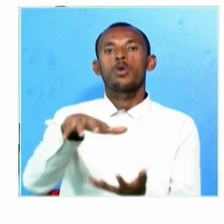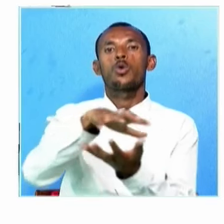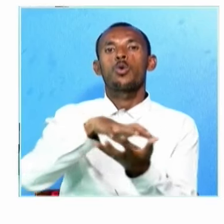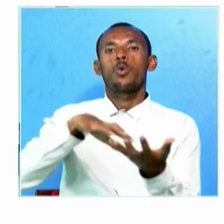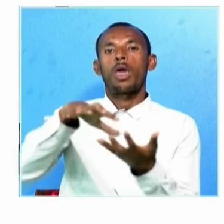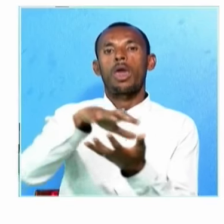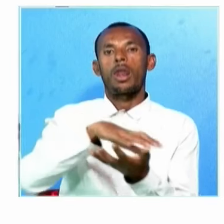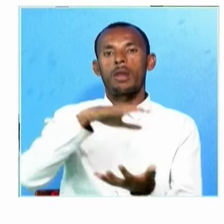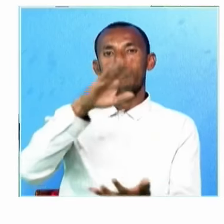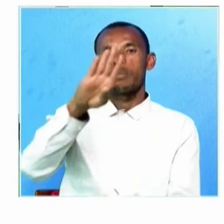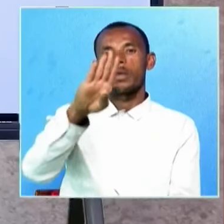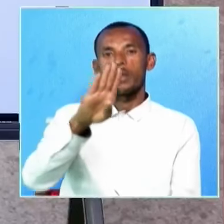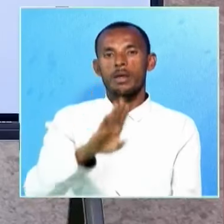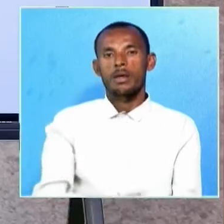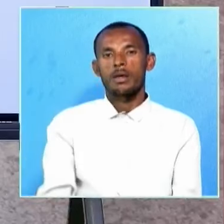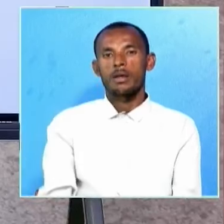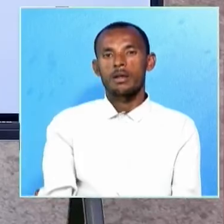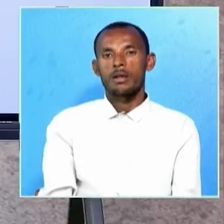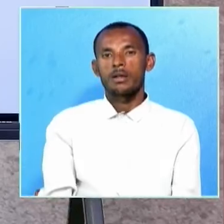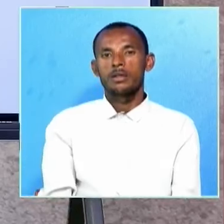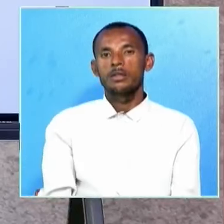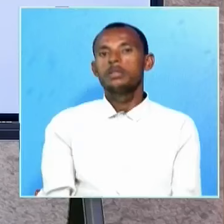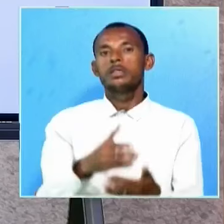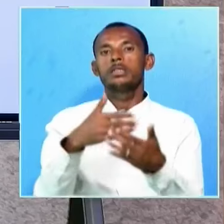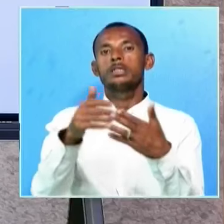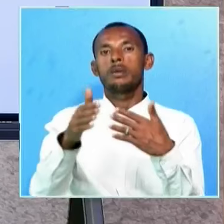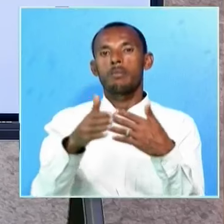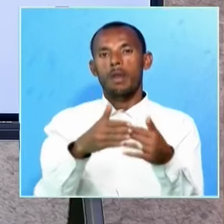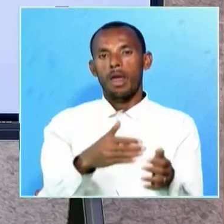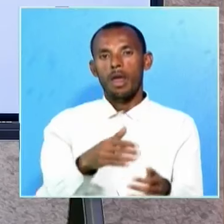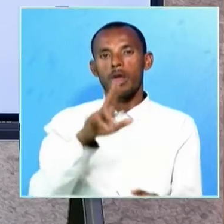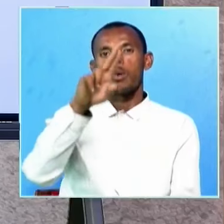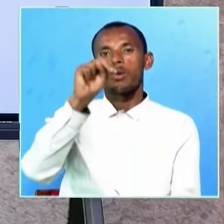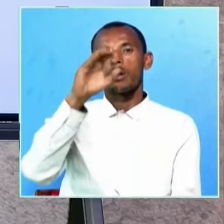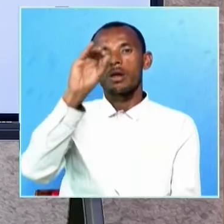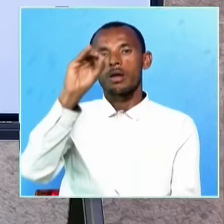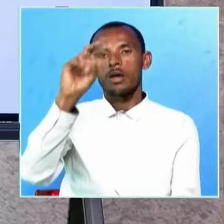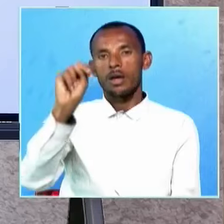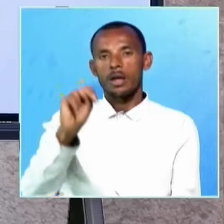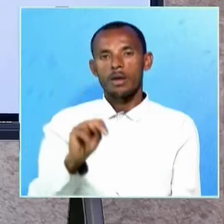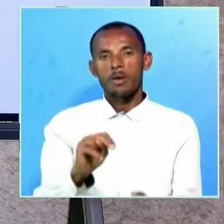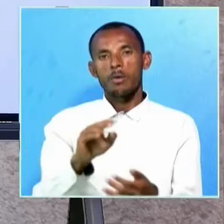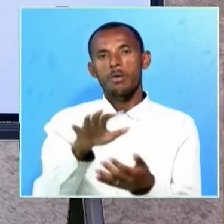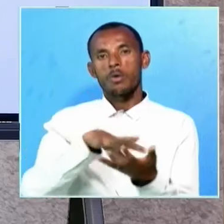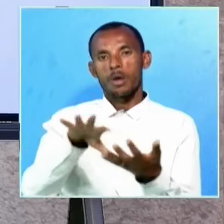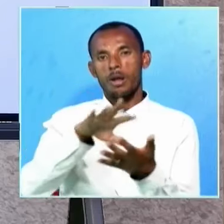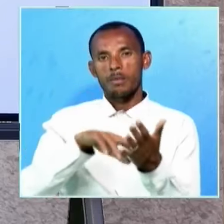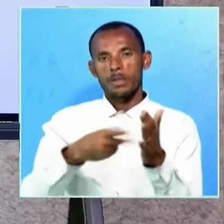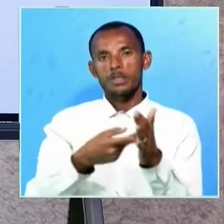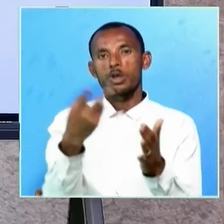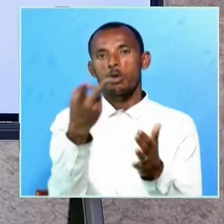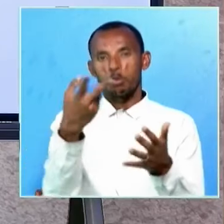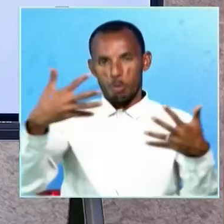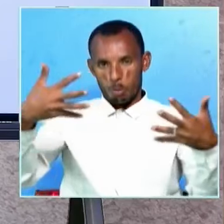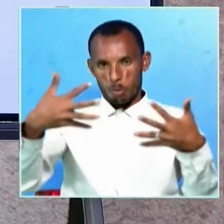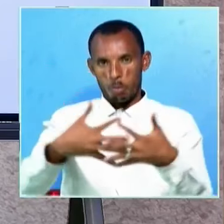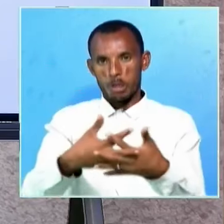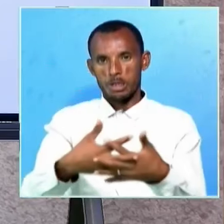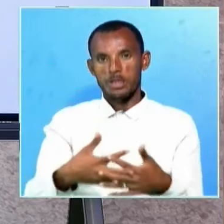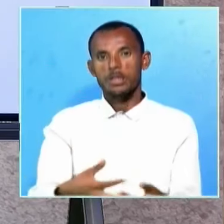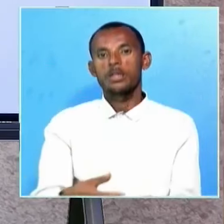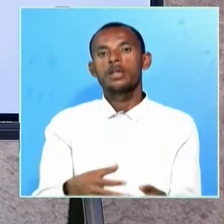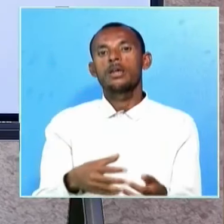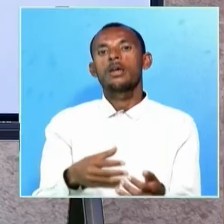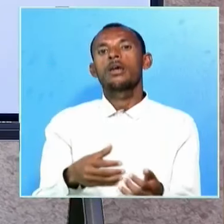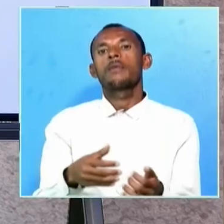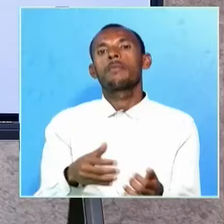union B. Simply, union means mix the two elements without